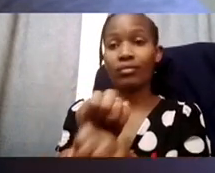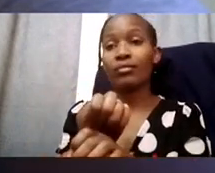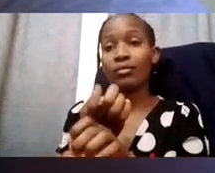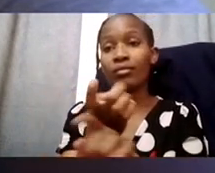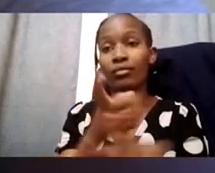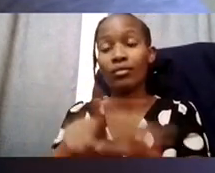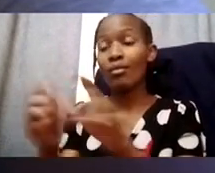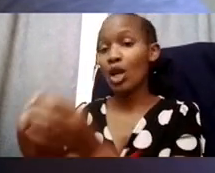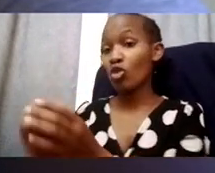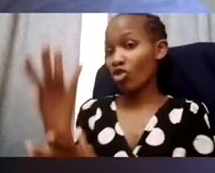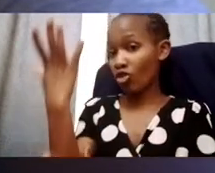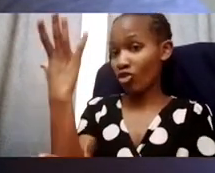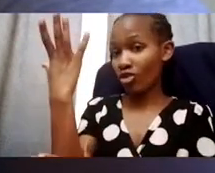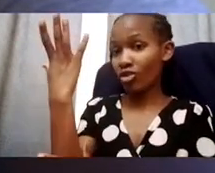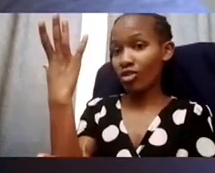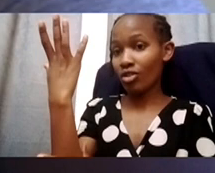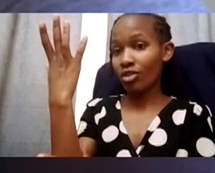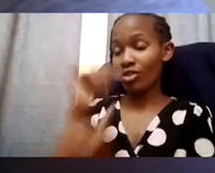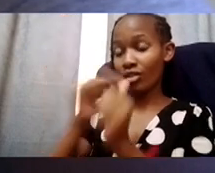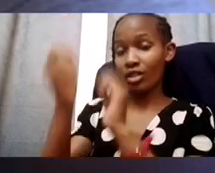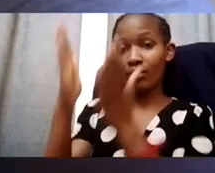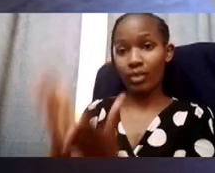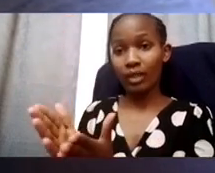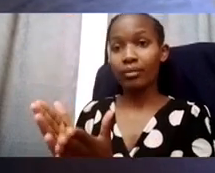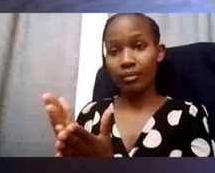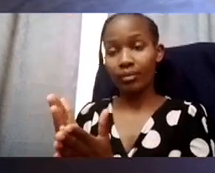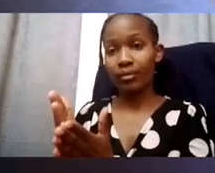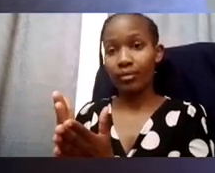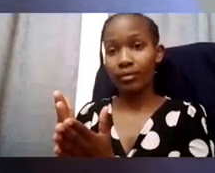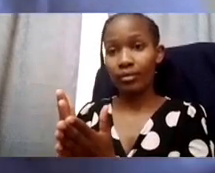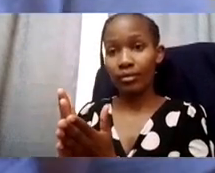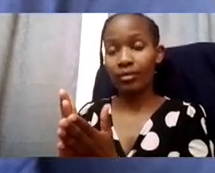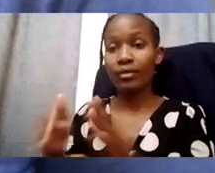up as a, as an athlete, as a kid from a conflict area,